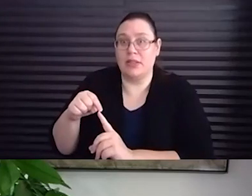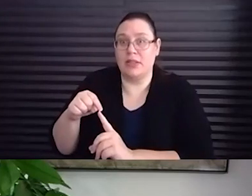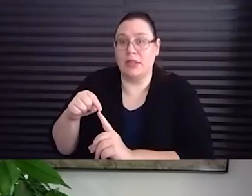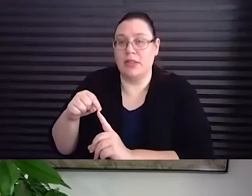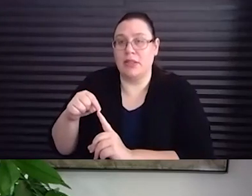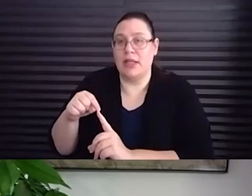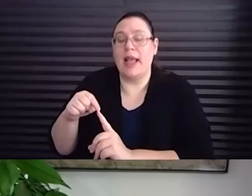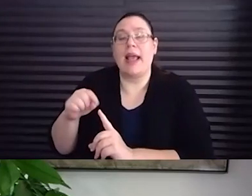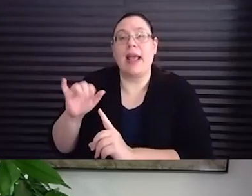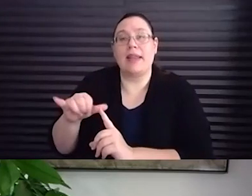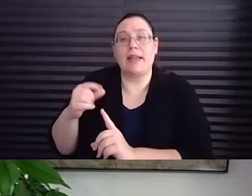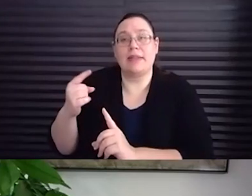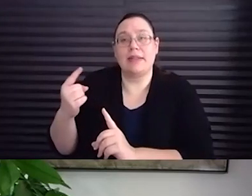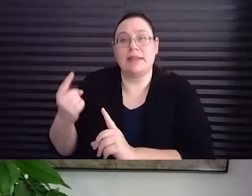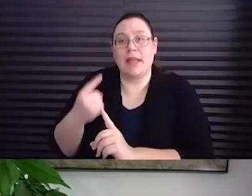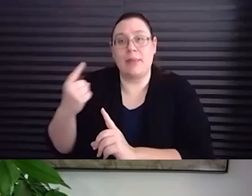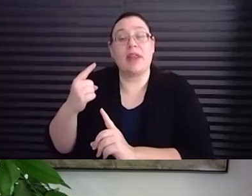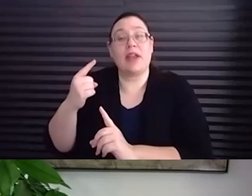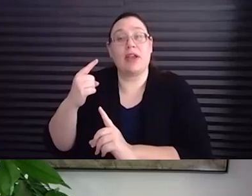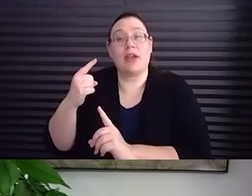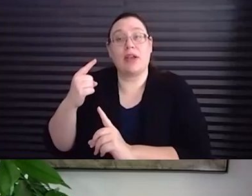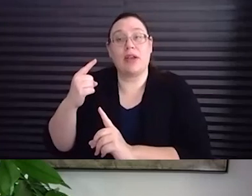It's something that for myself,